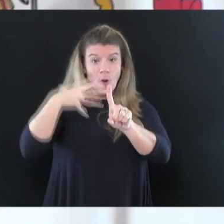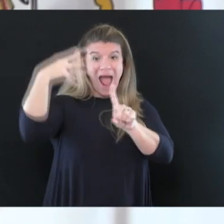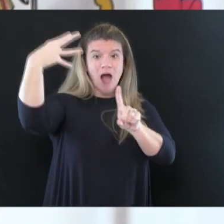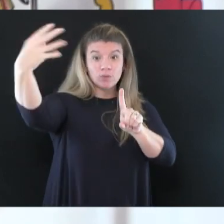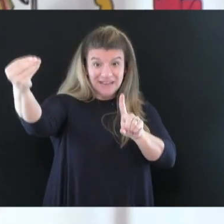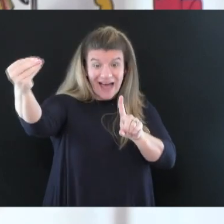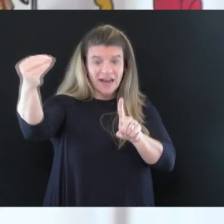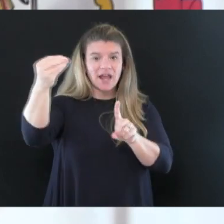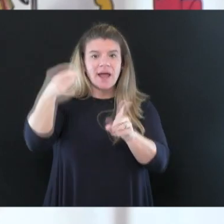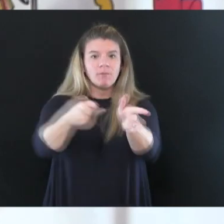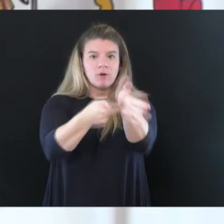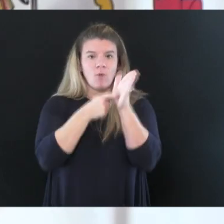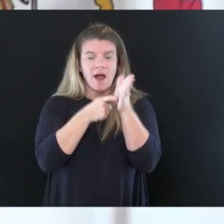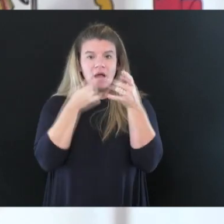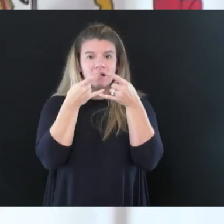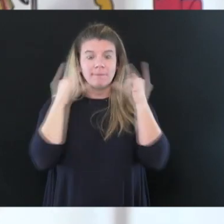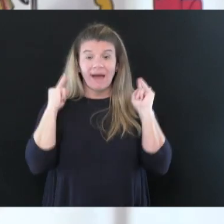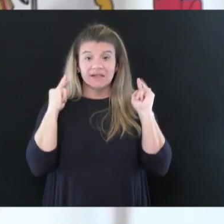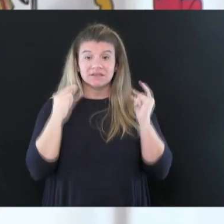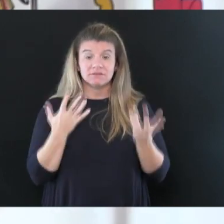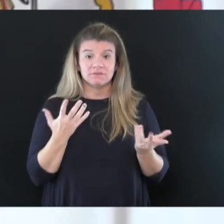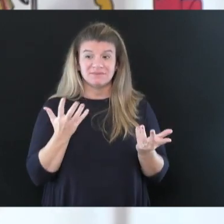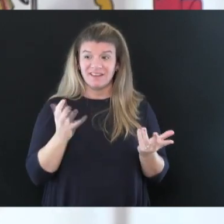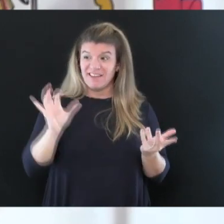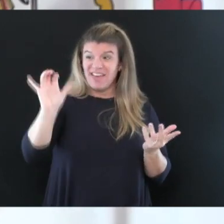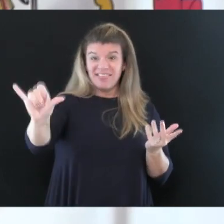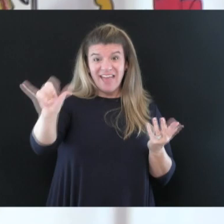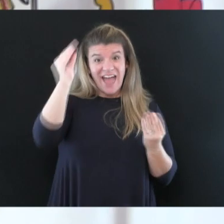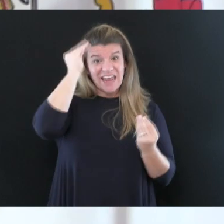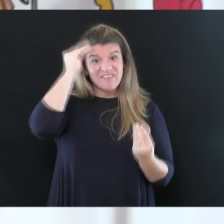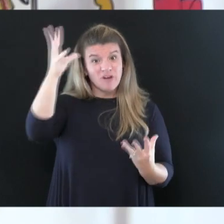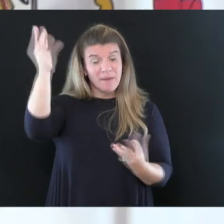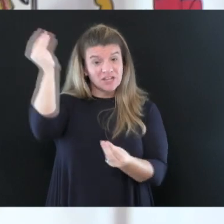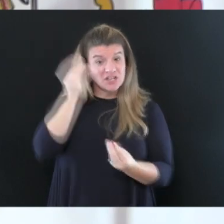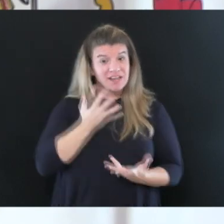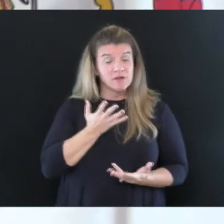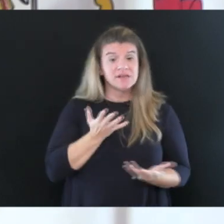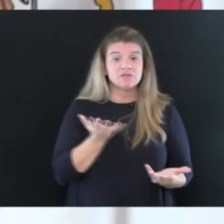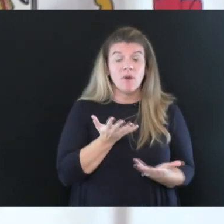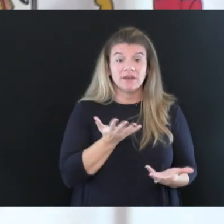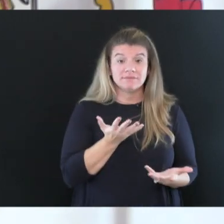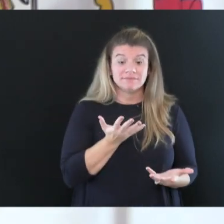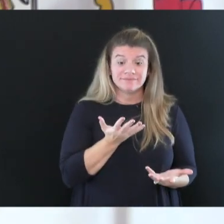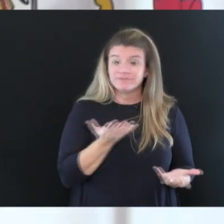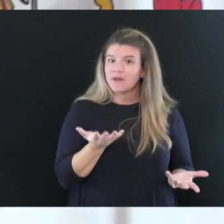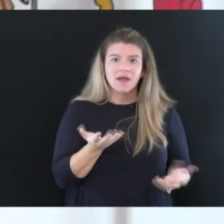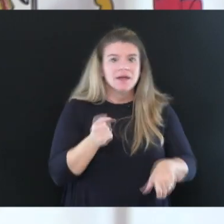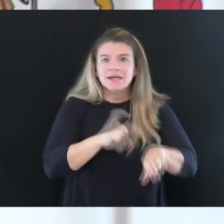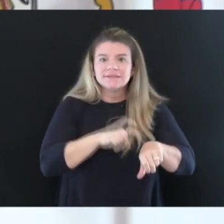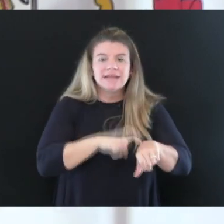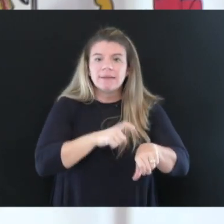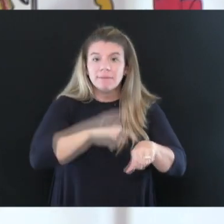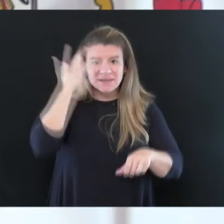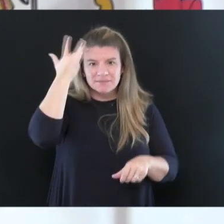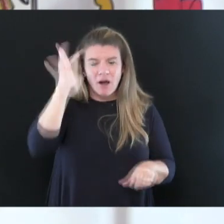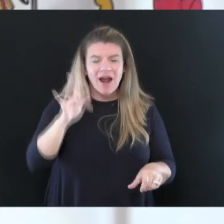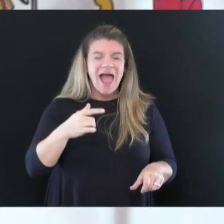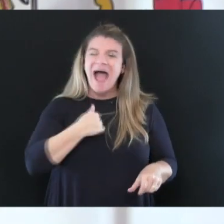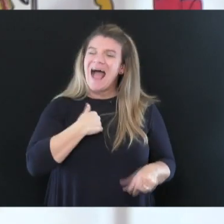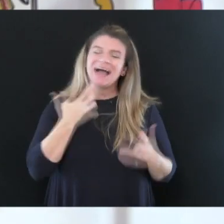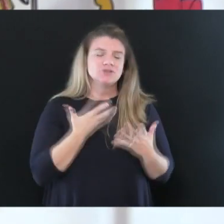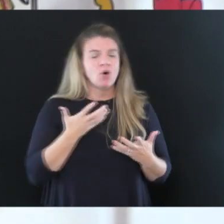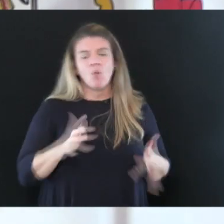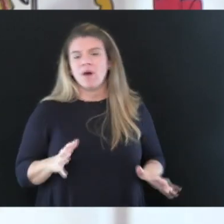have to wear a mask. Well, what does it tell us? It tells us, let's just be smart. We don't want it to be mandatory on any of